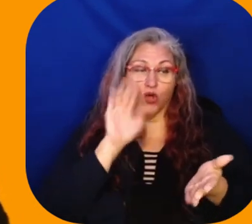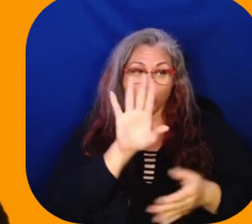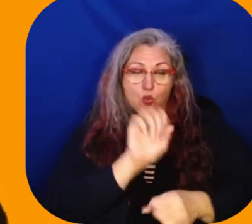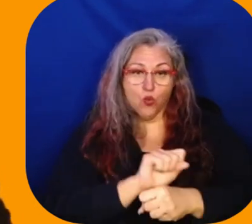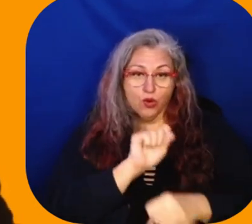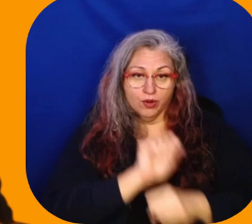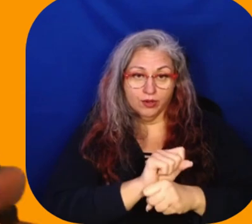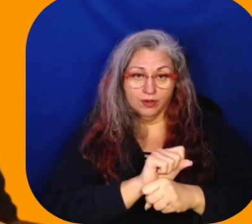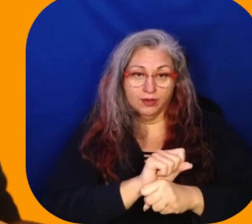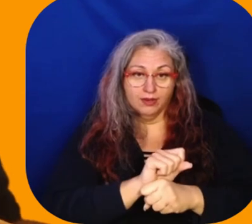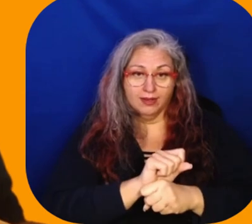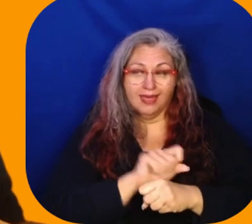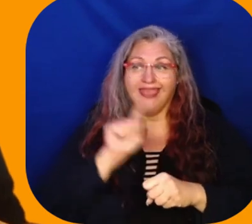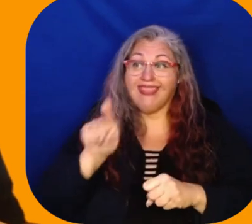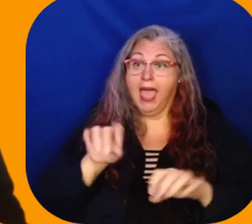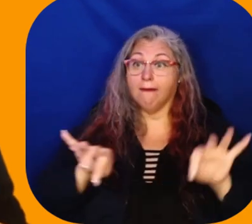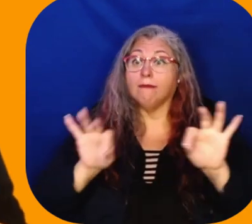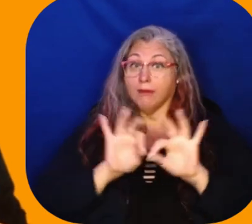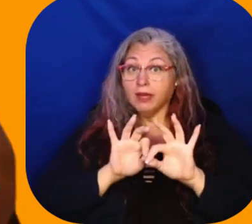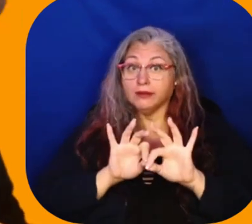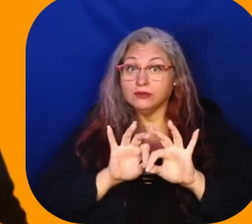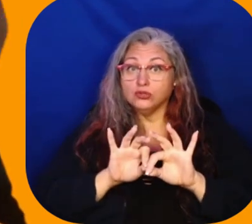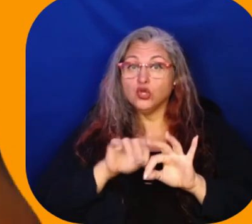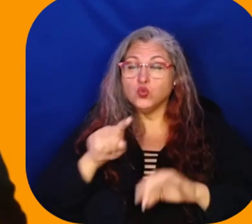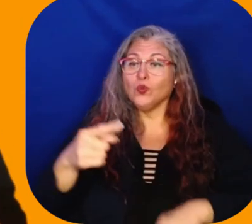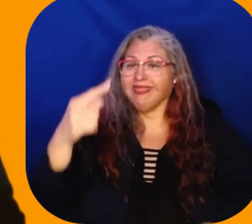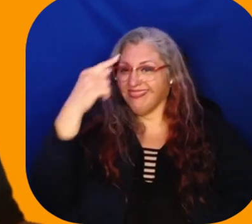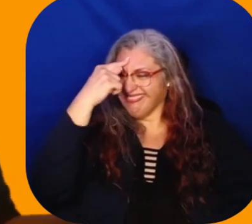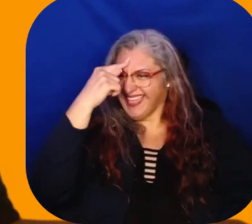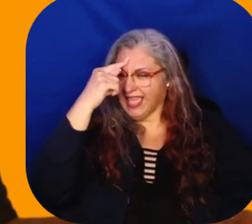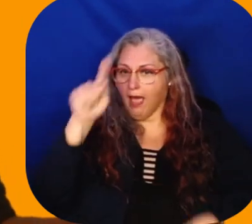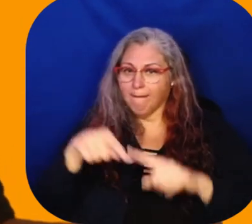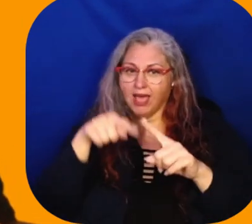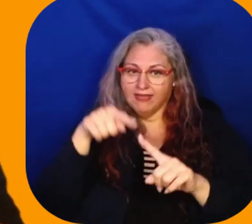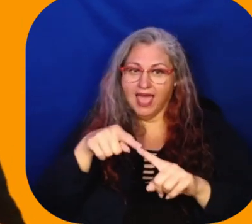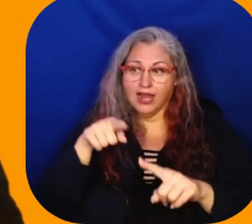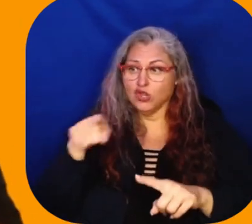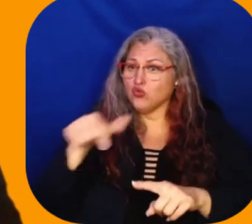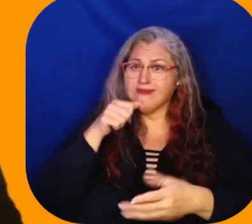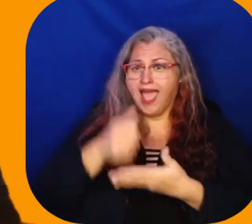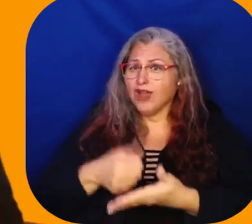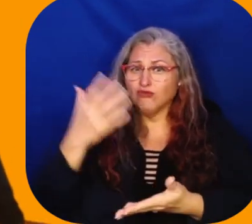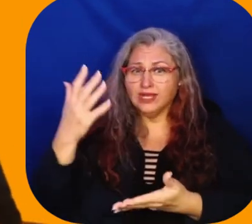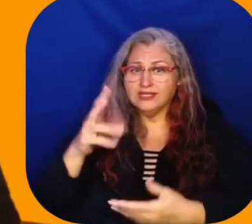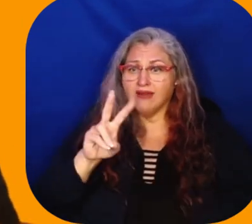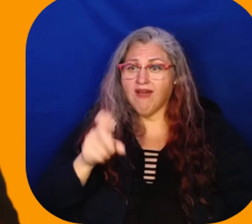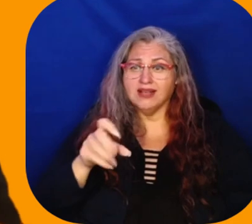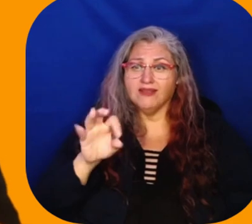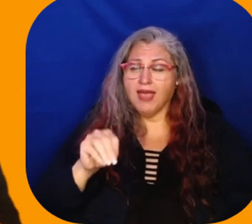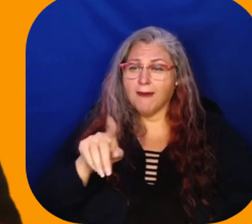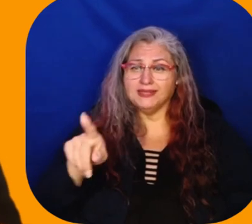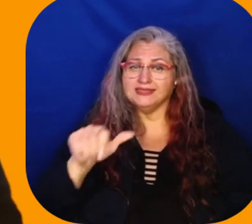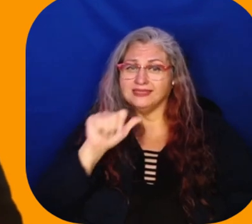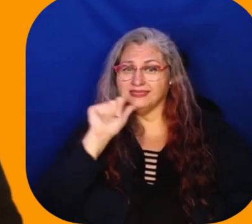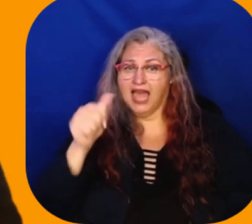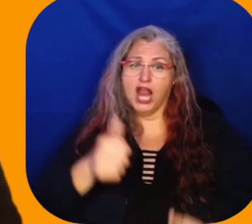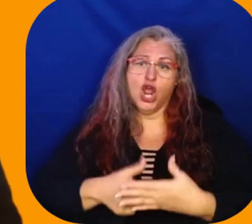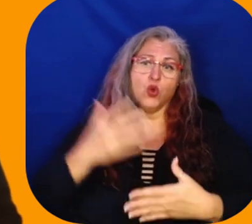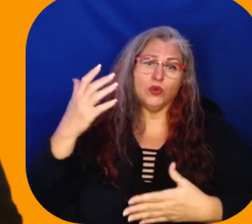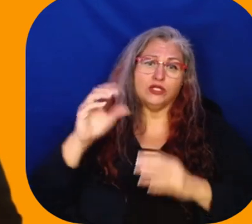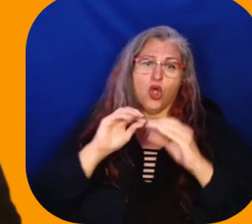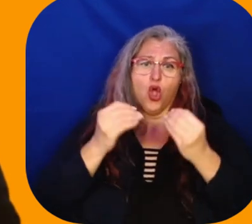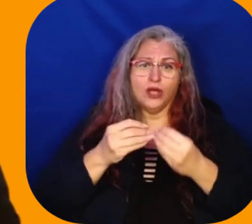That matters, you know, that you think about that, and you ain't rich. You know, VoxFem is not a rich establishment. I know